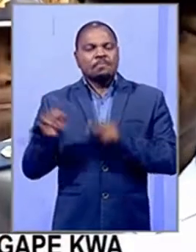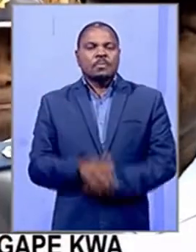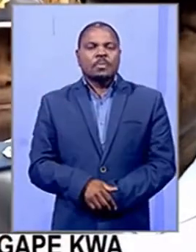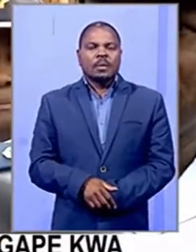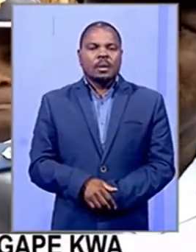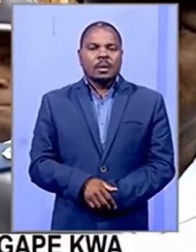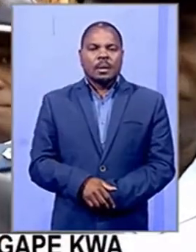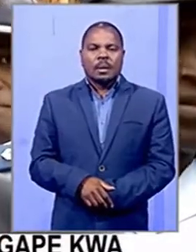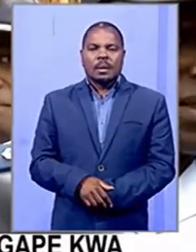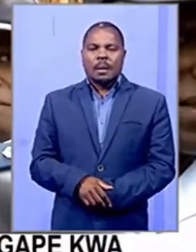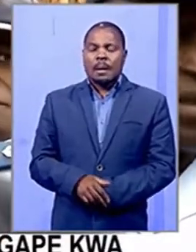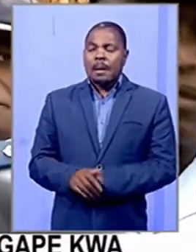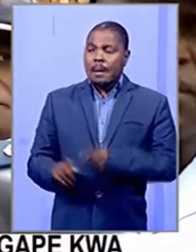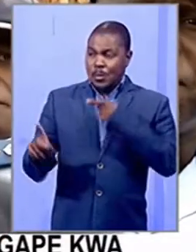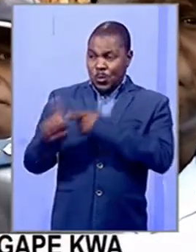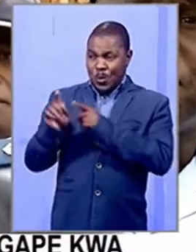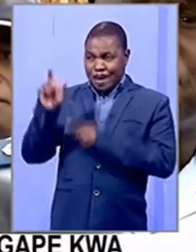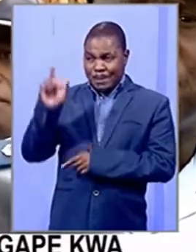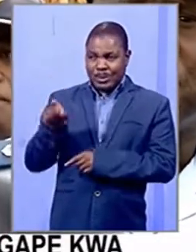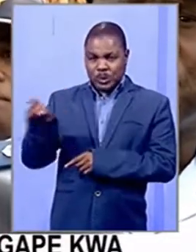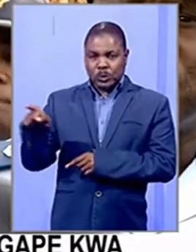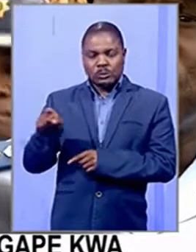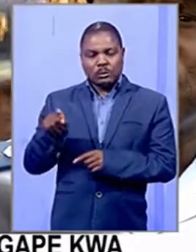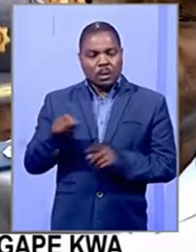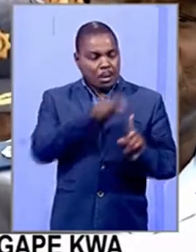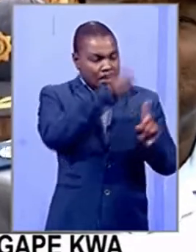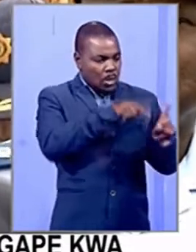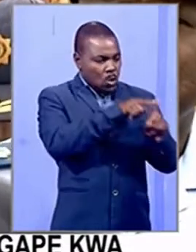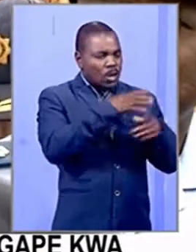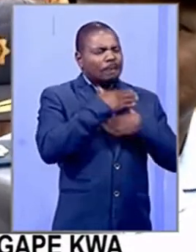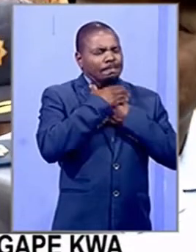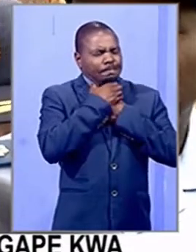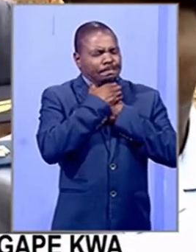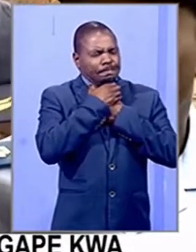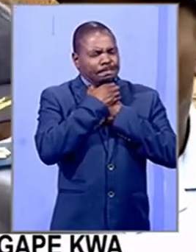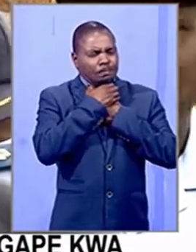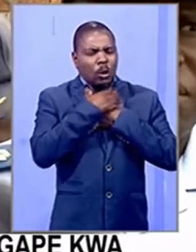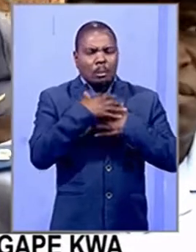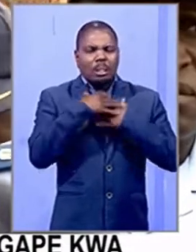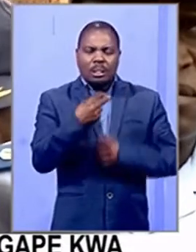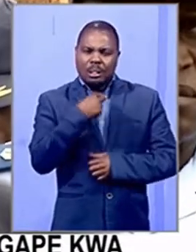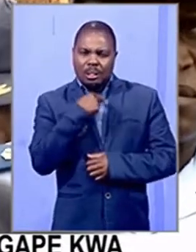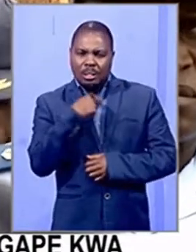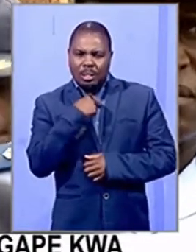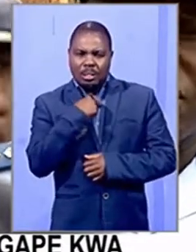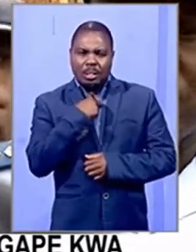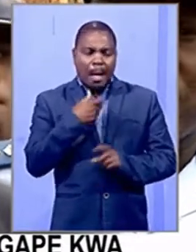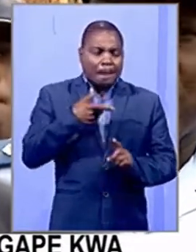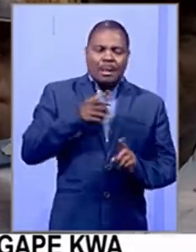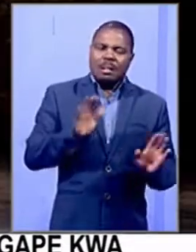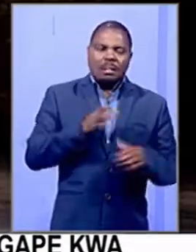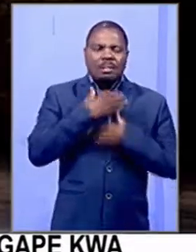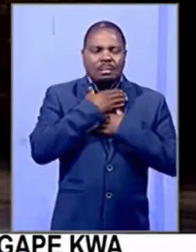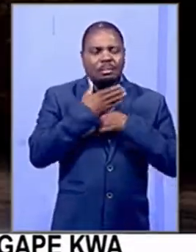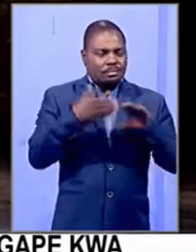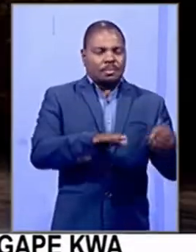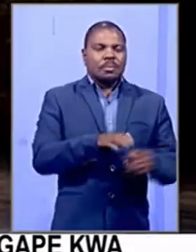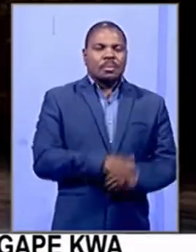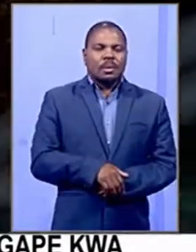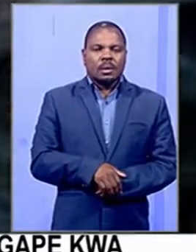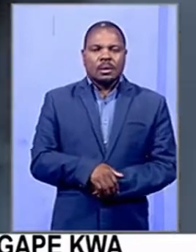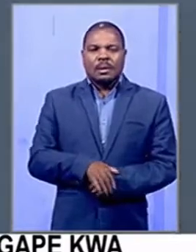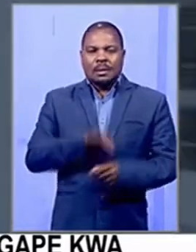person seems to have been suffocated. It was a lack of oxygen in the body rather than the gunshot. Maiteko a